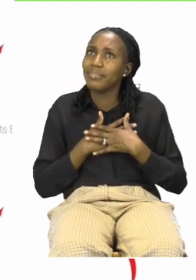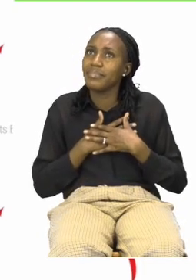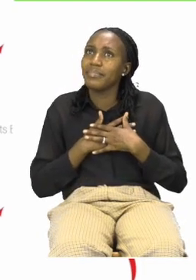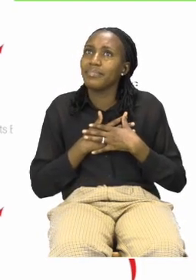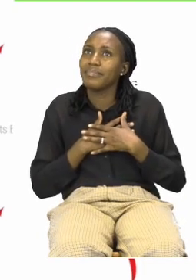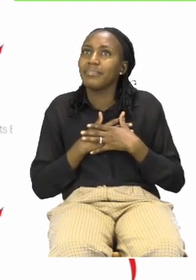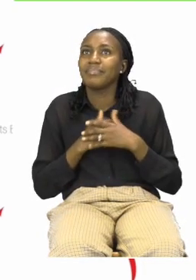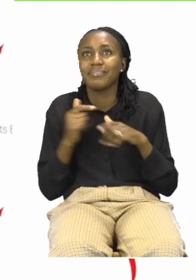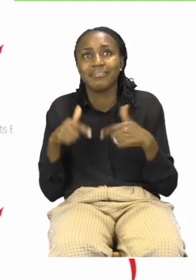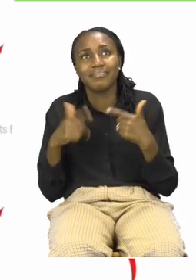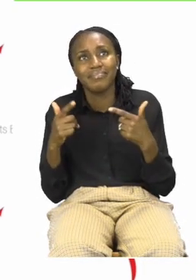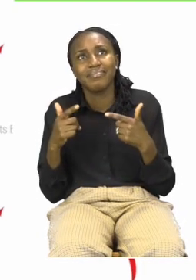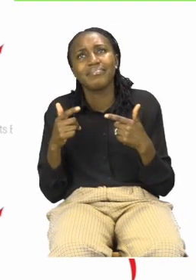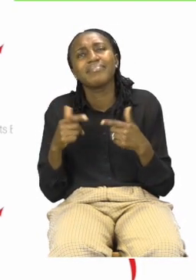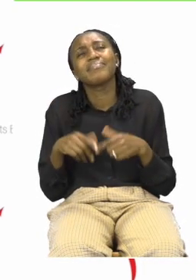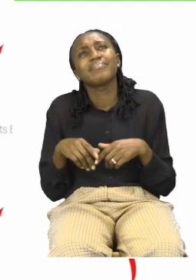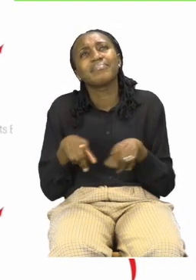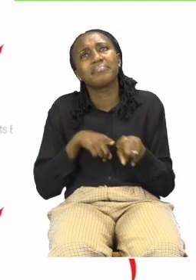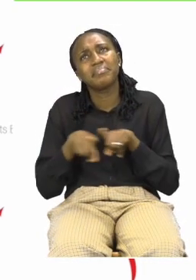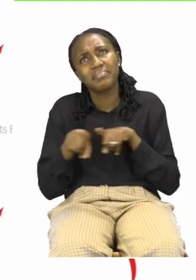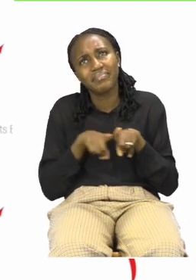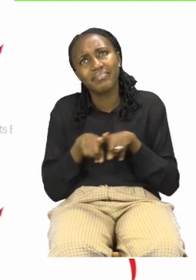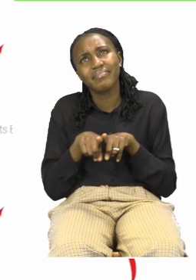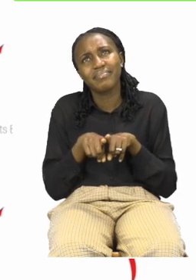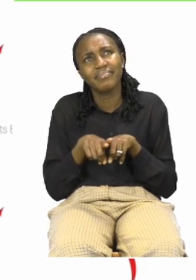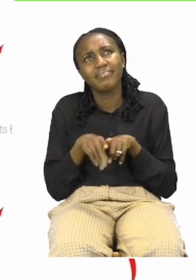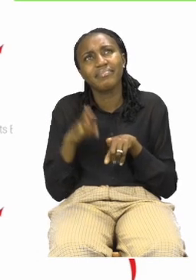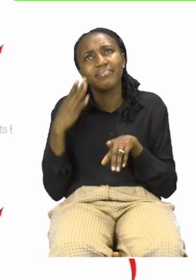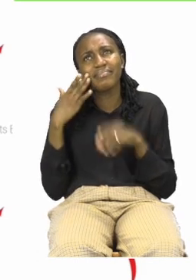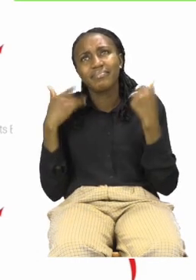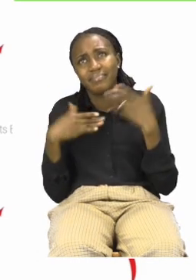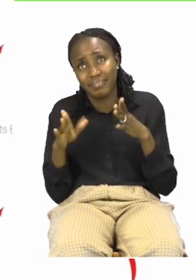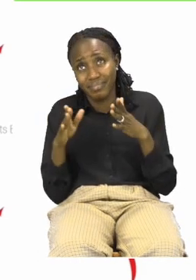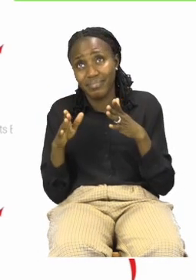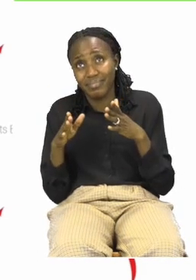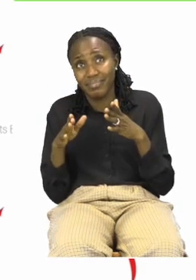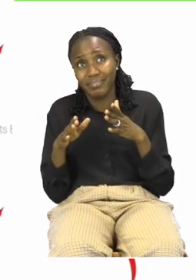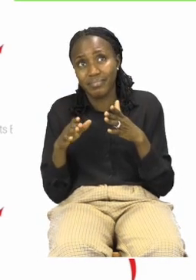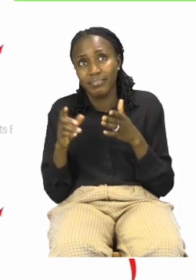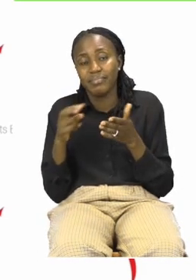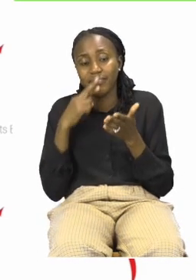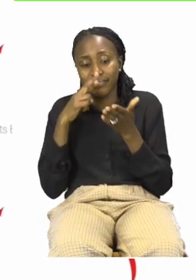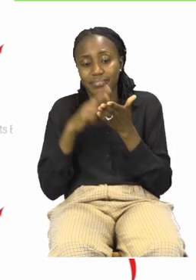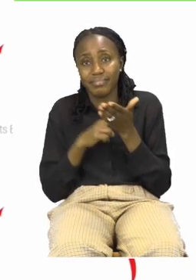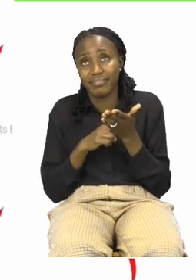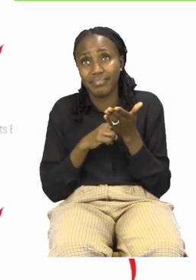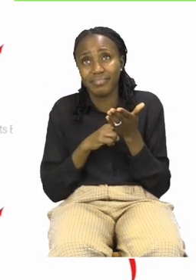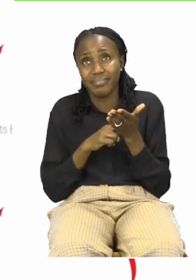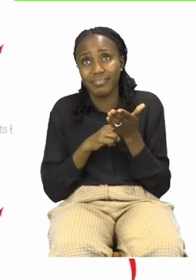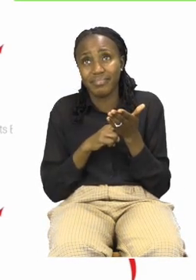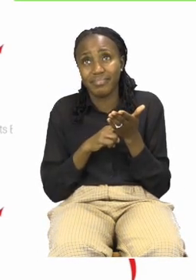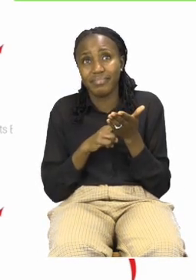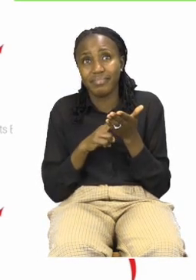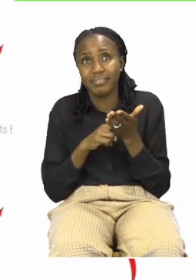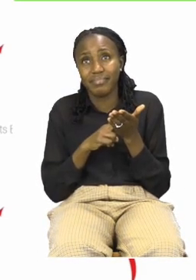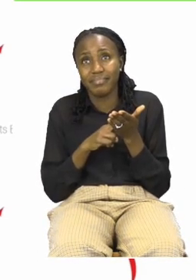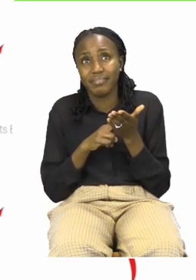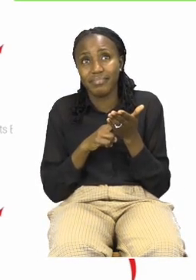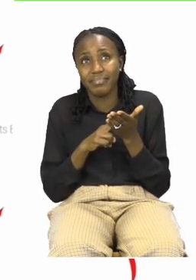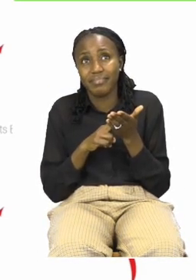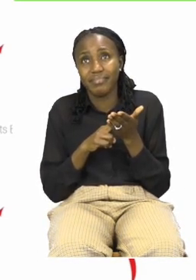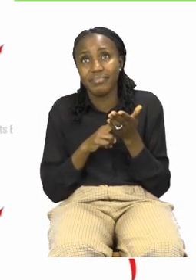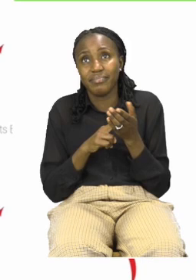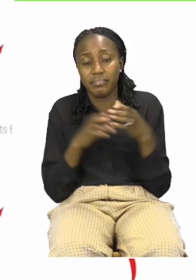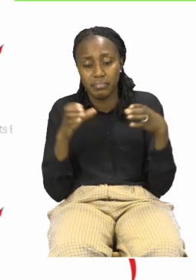And then once you start playing, you register with a club. And the main reason